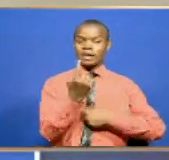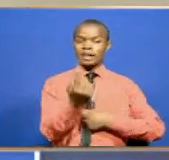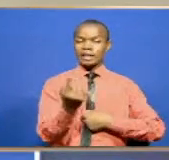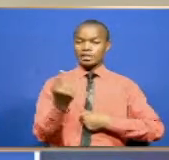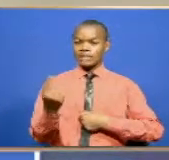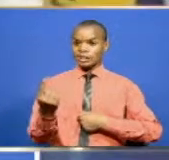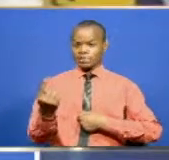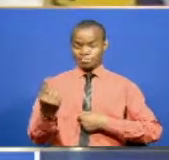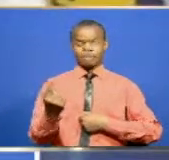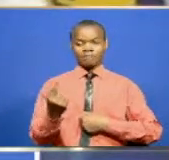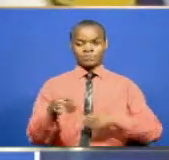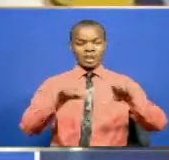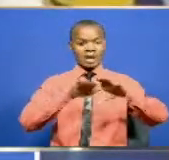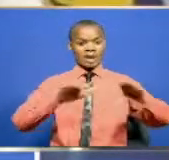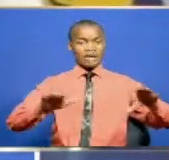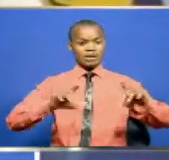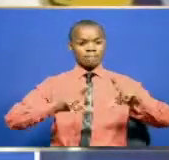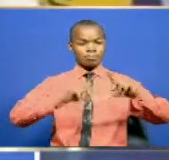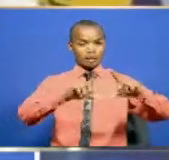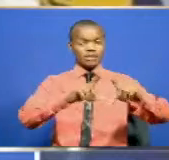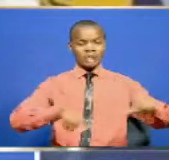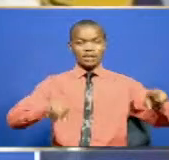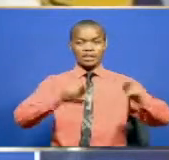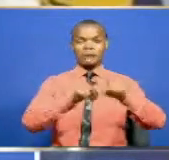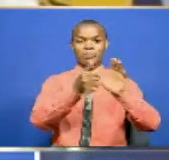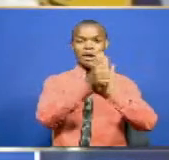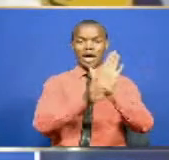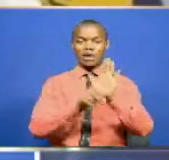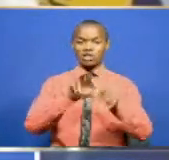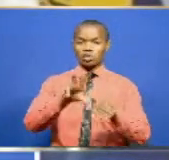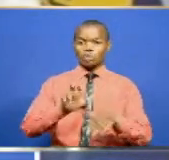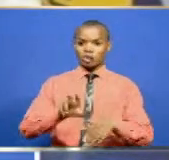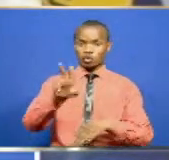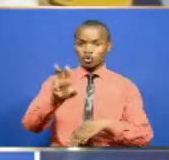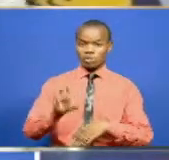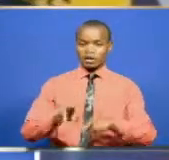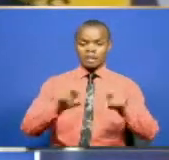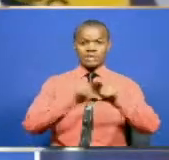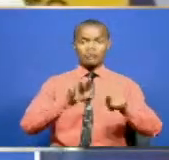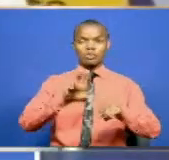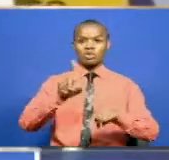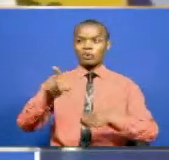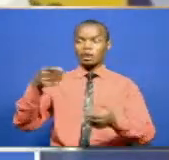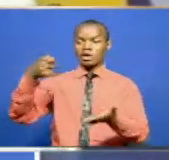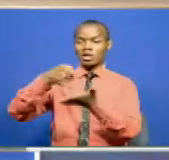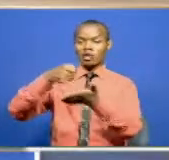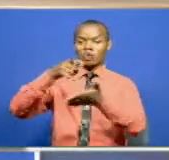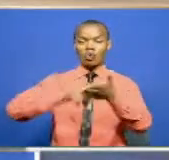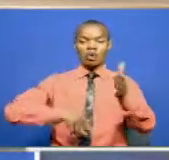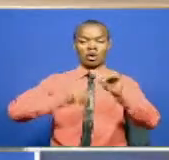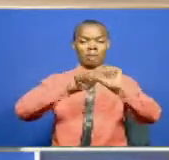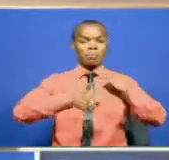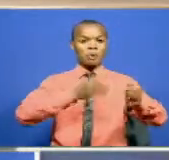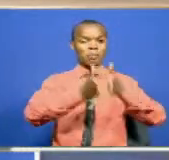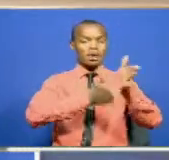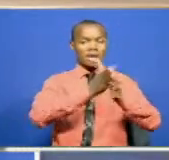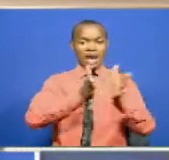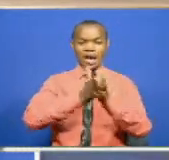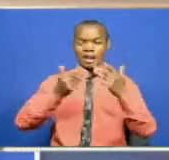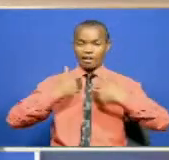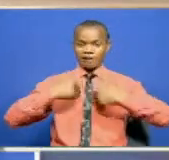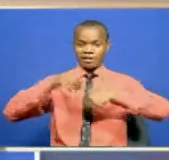The statute law, Miscellaneous Amendment Act 2020, amends 21 statutes, among them the Interpretation and General Provisions